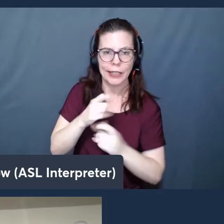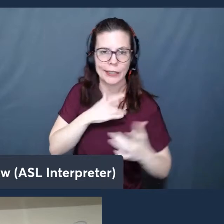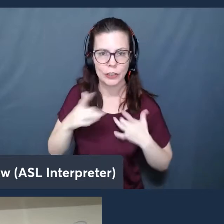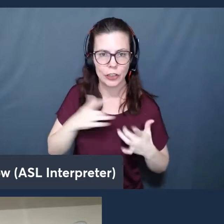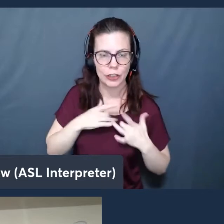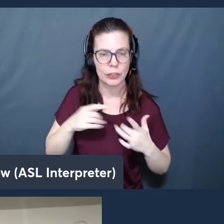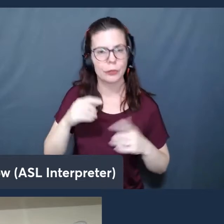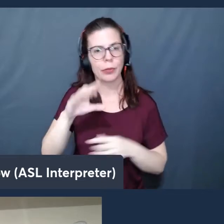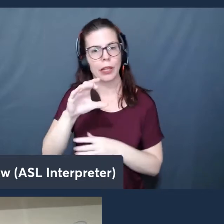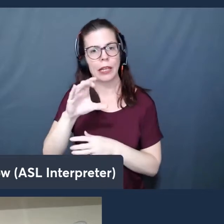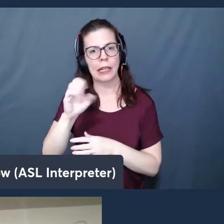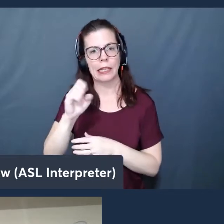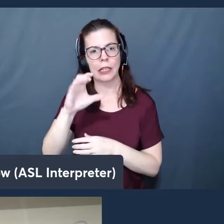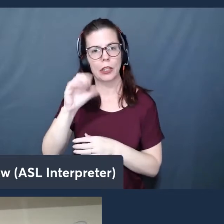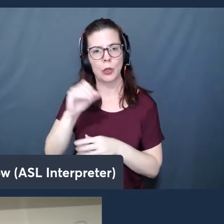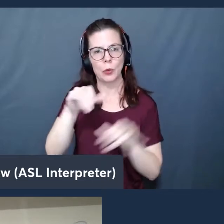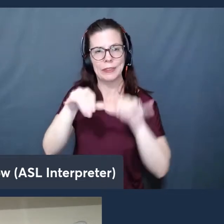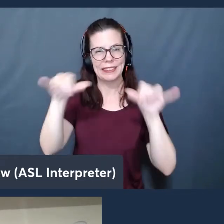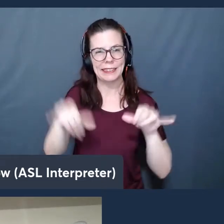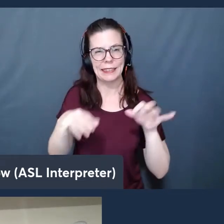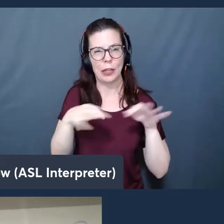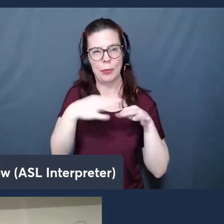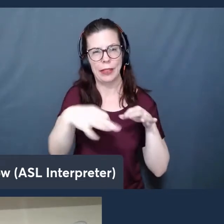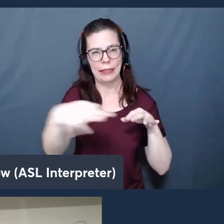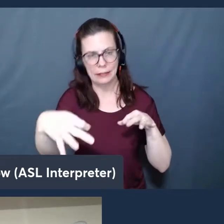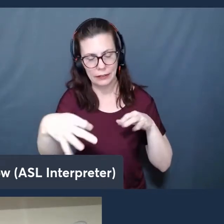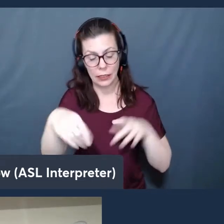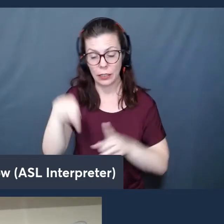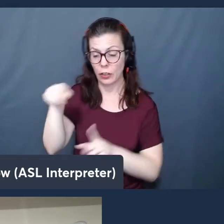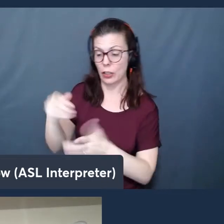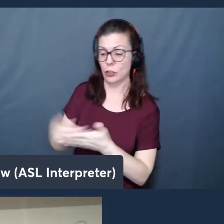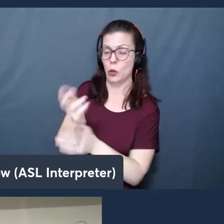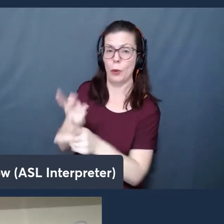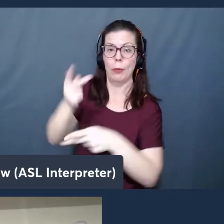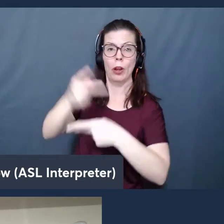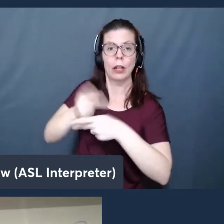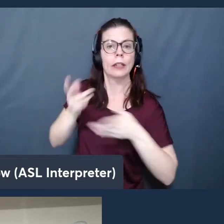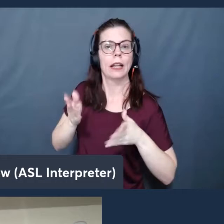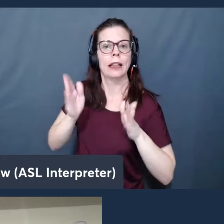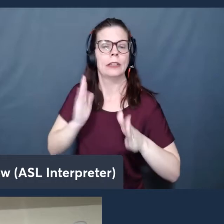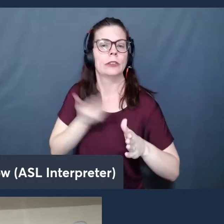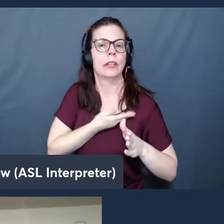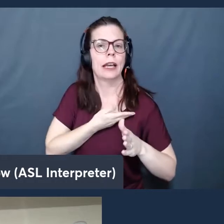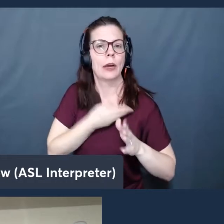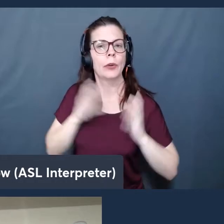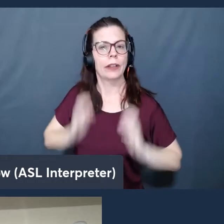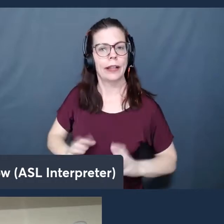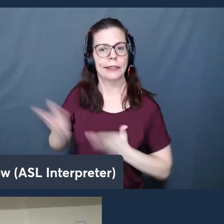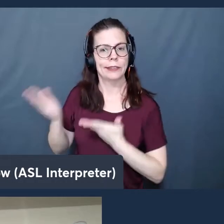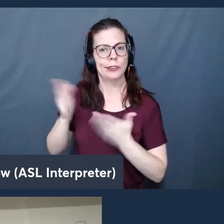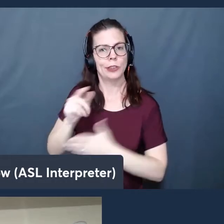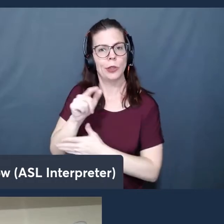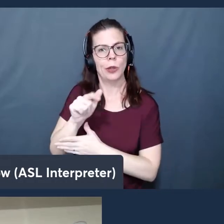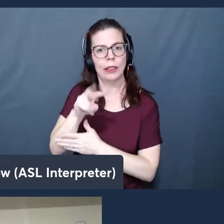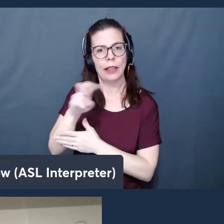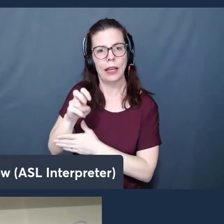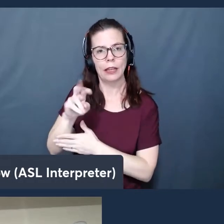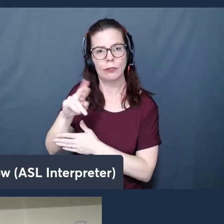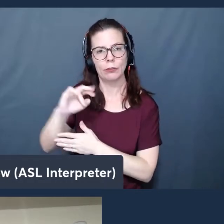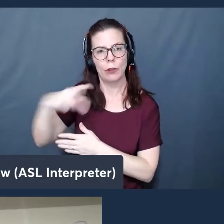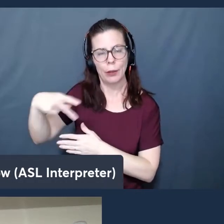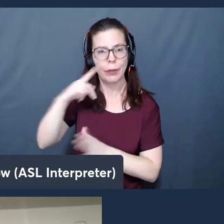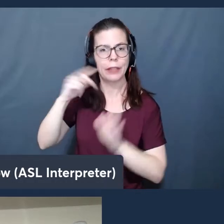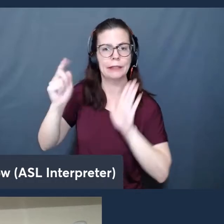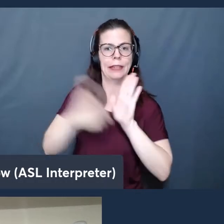ecosystem latency. And Okay, so this new product offering enables our clients to bring LiveRamp identity translation services directly to